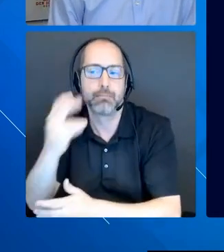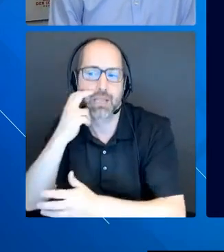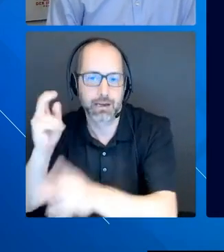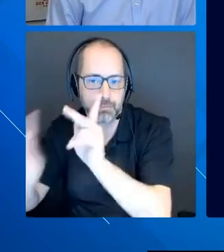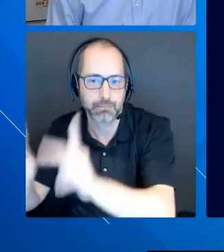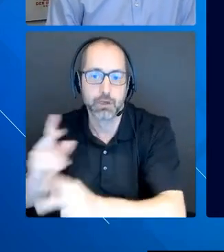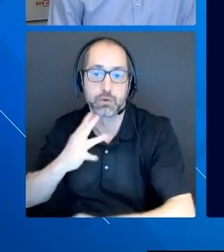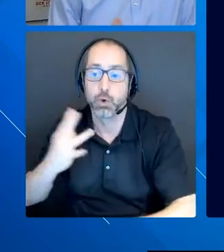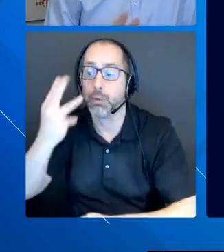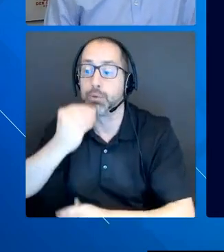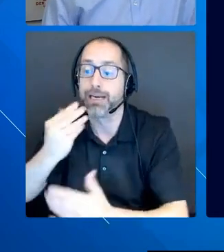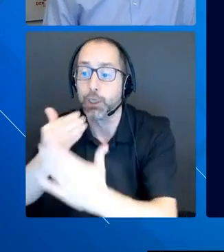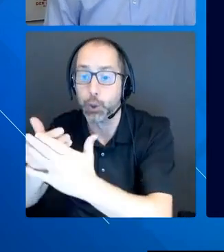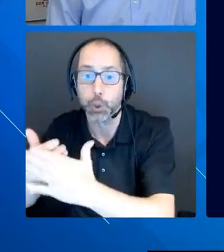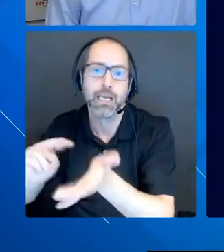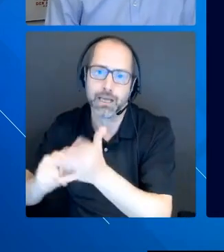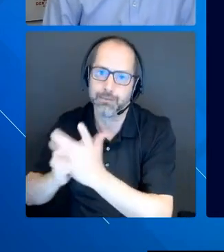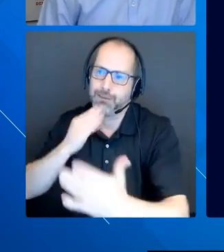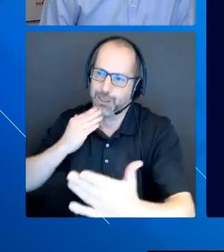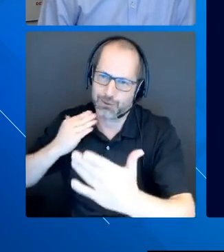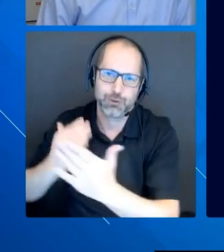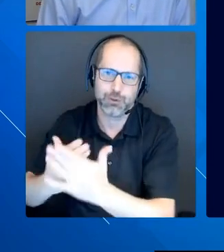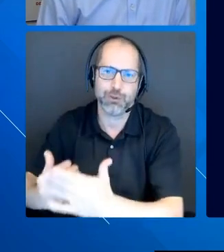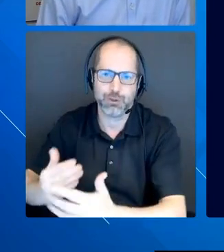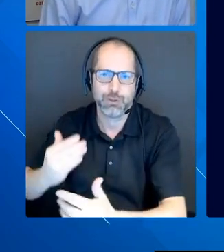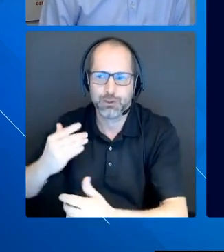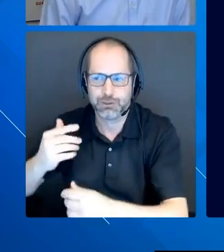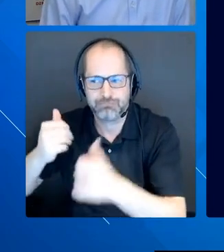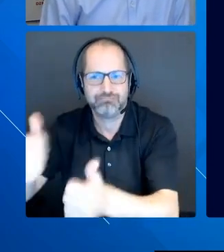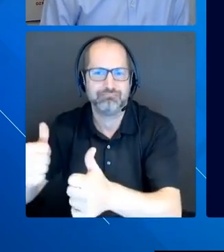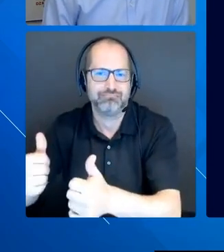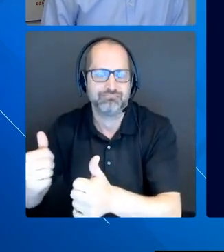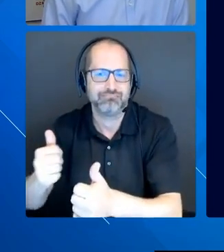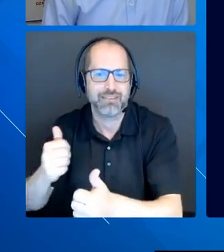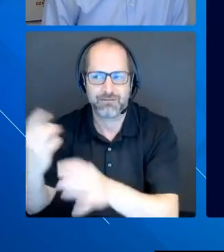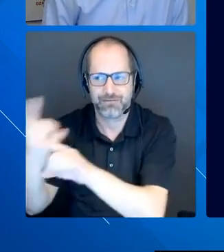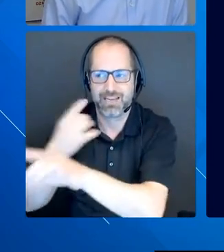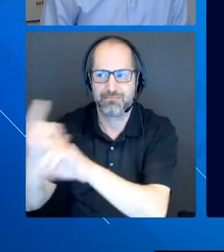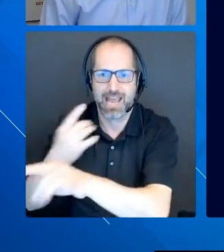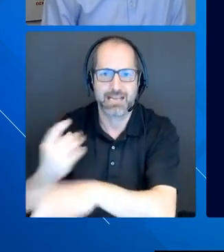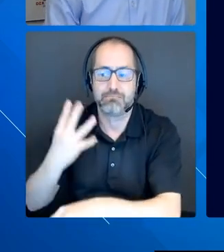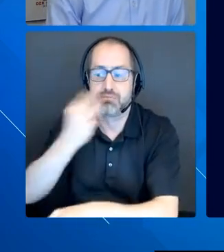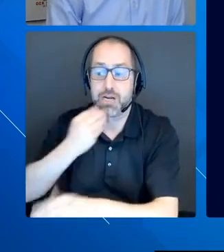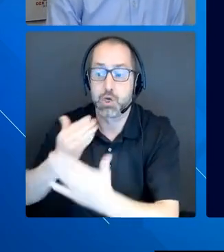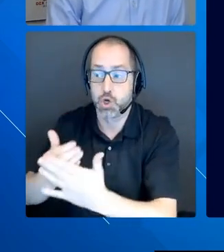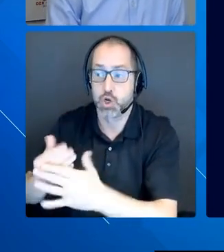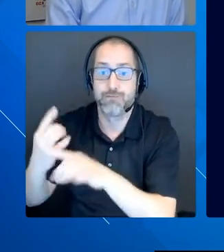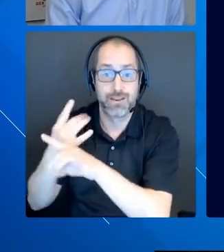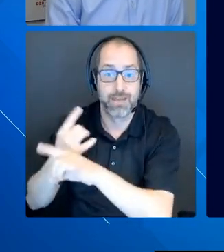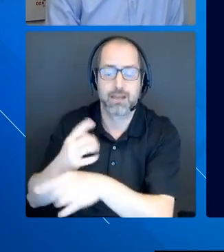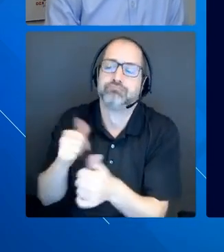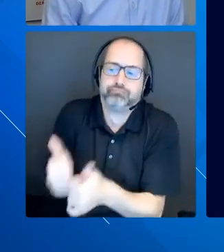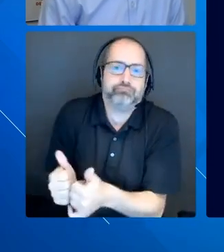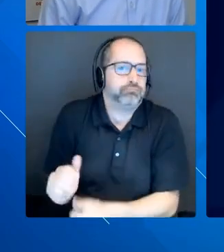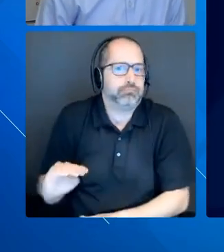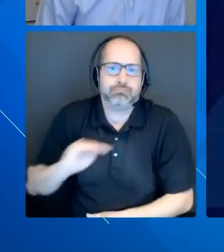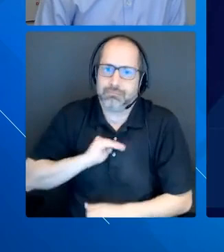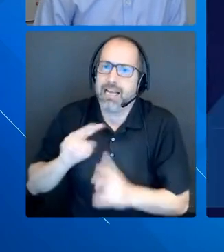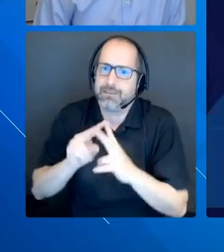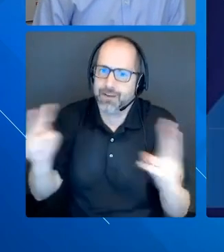World Cup stuff. So that's why I did a little messy with the Cvent on the back, but pretty good from them is, I think it's very, very